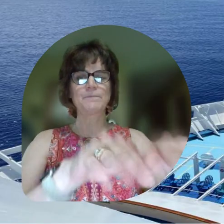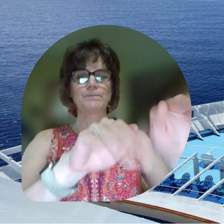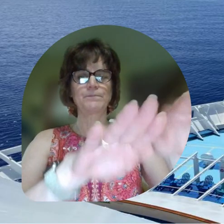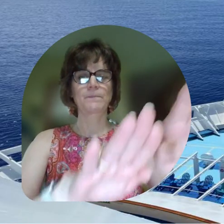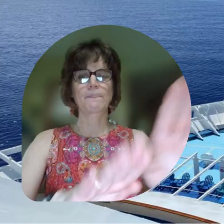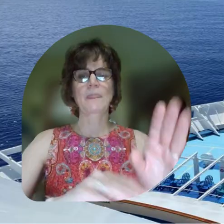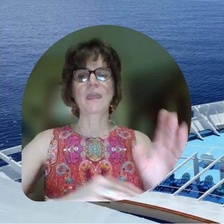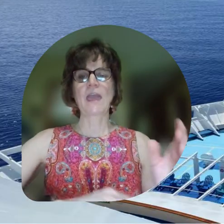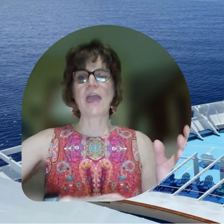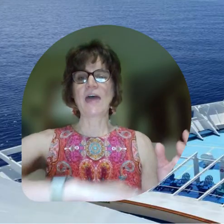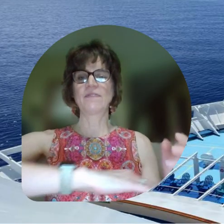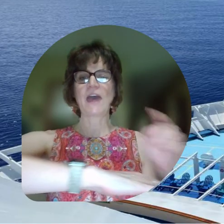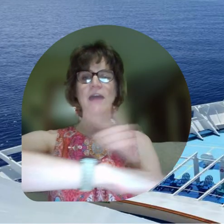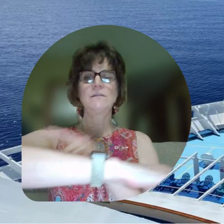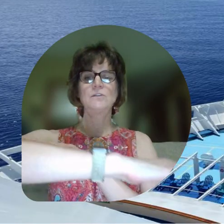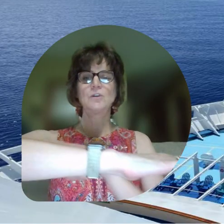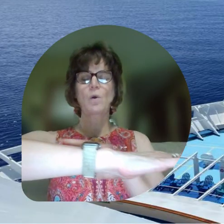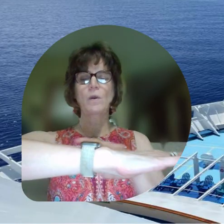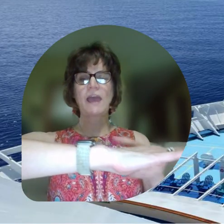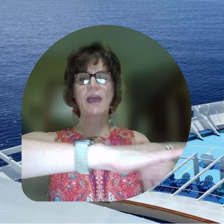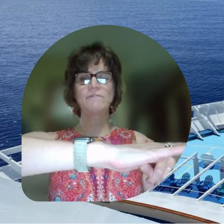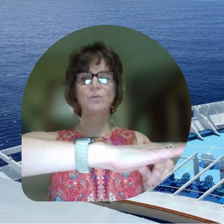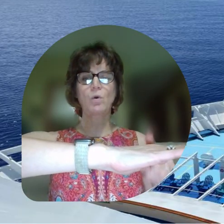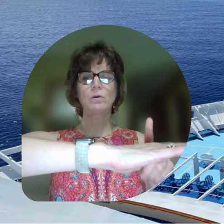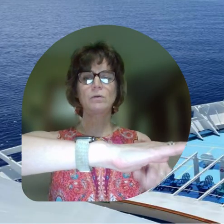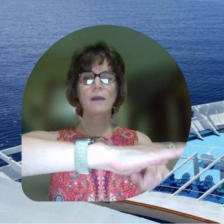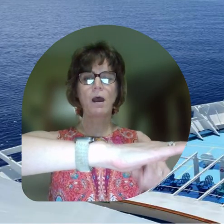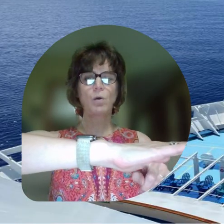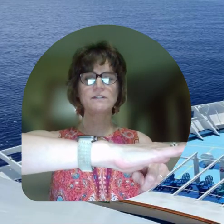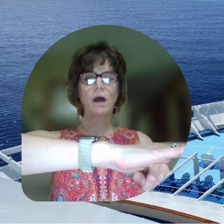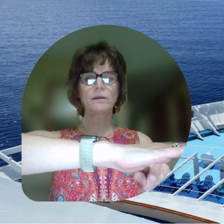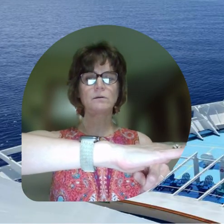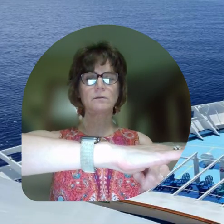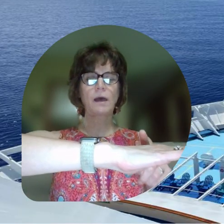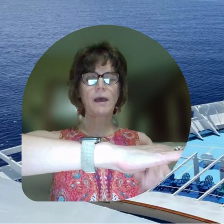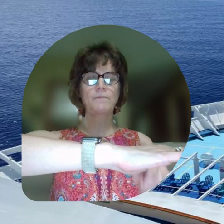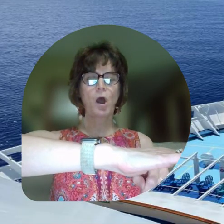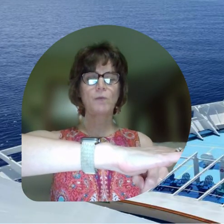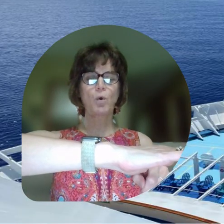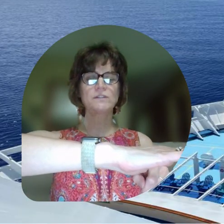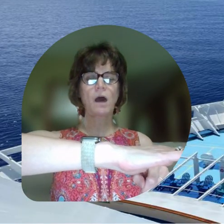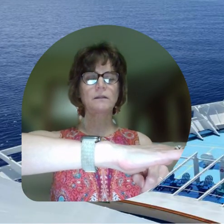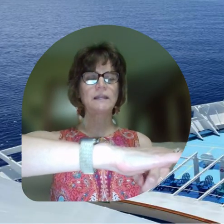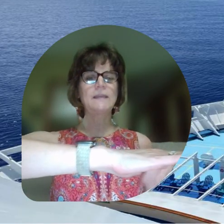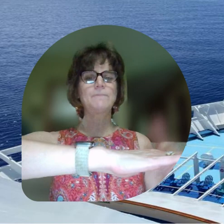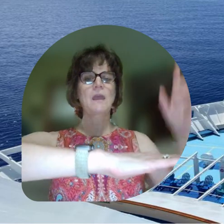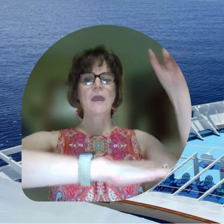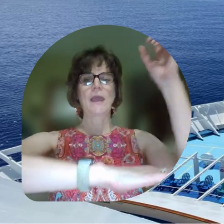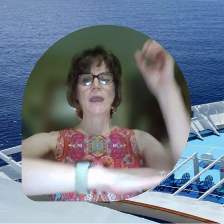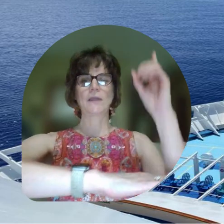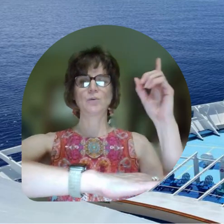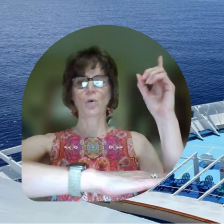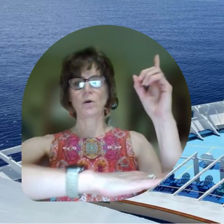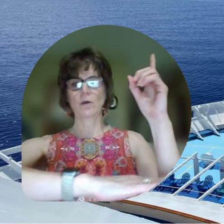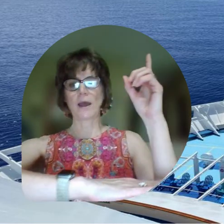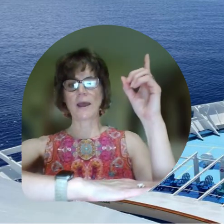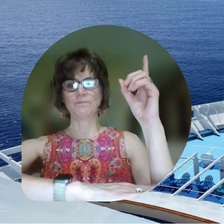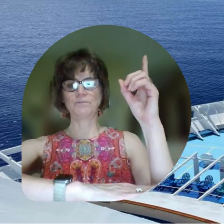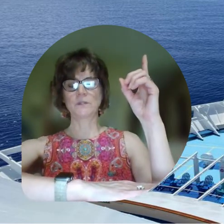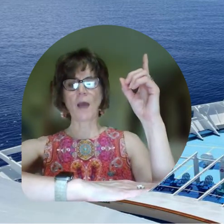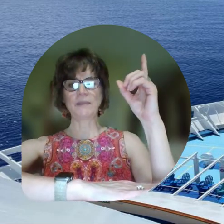C. And then you're going to have your horizontal arm horizontally, and